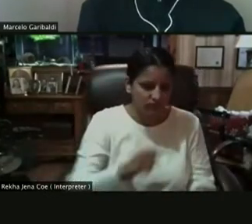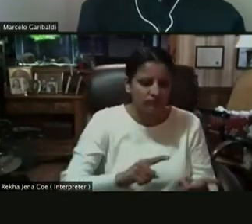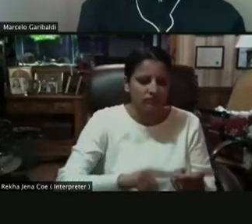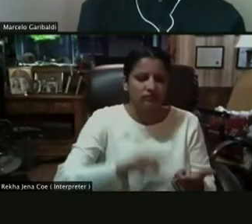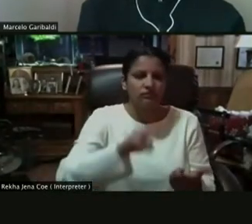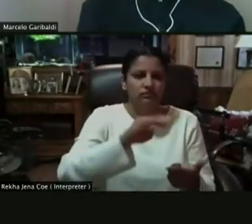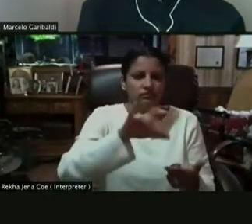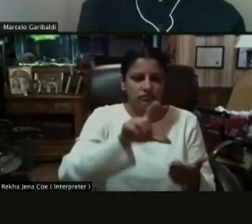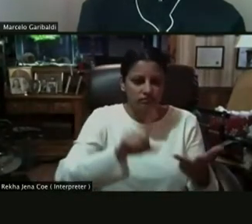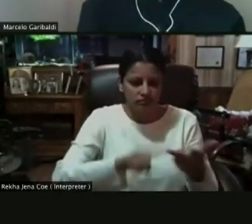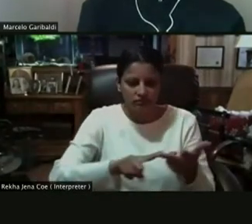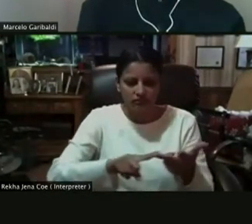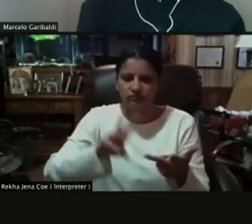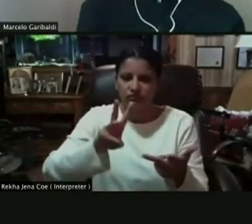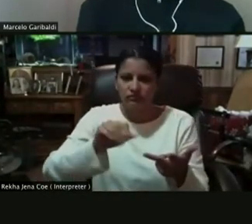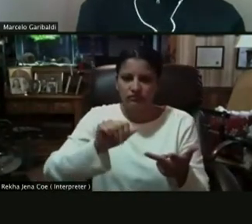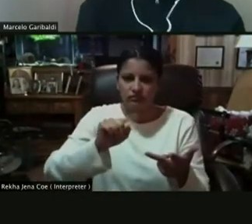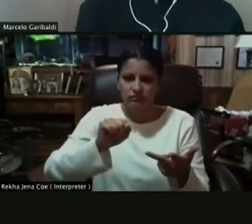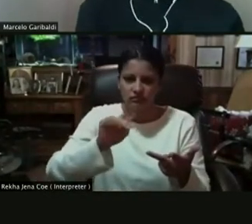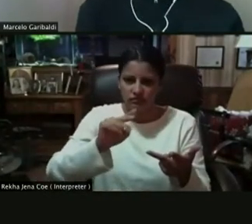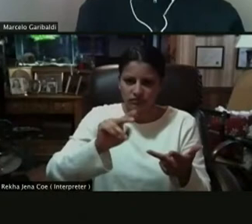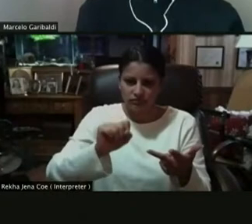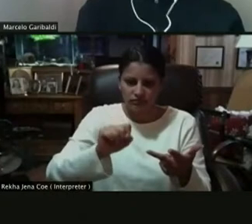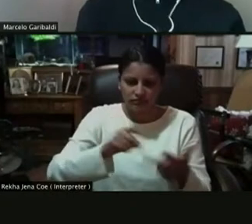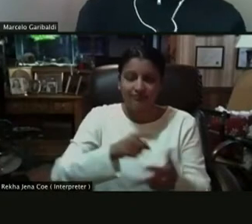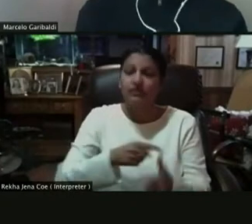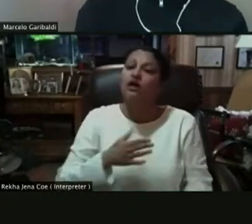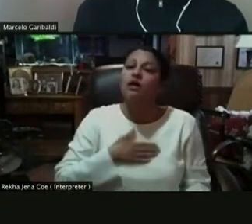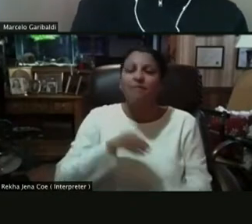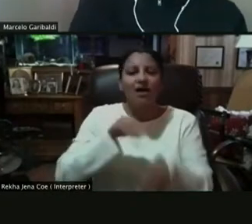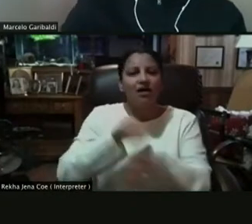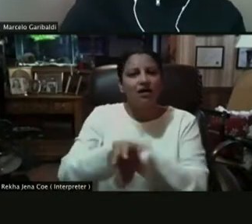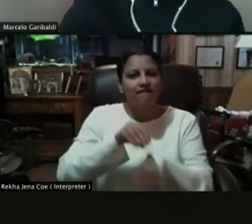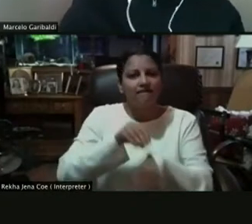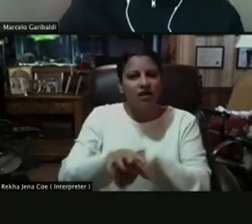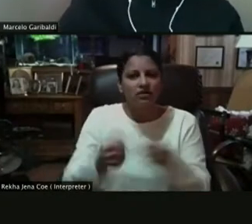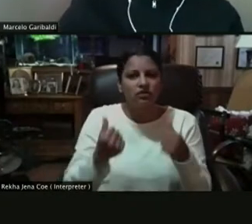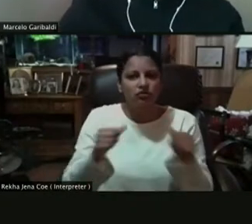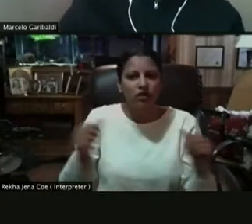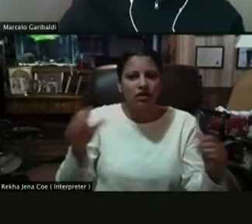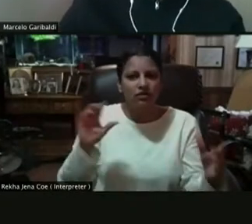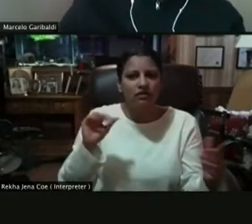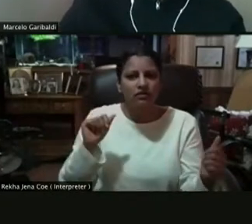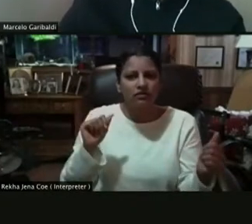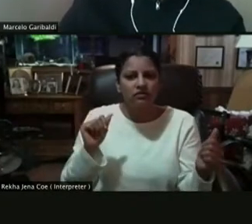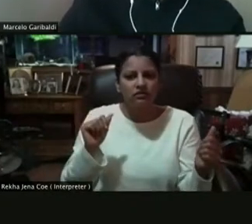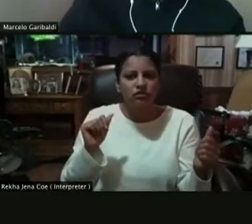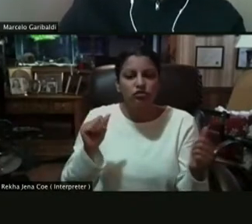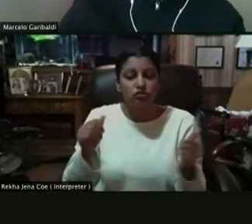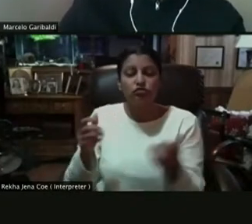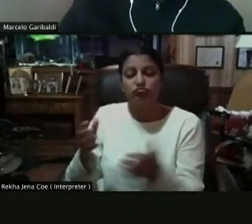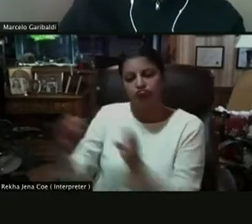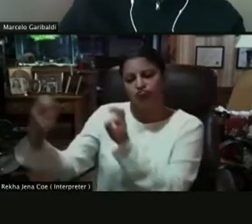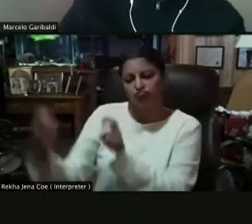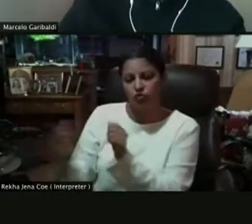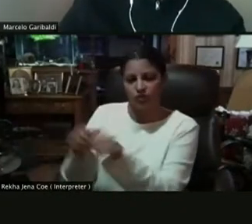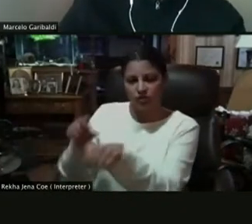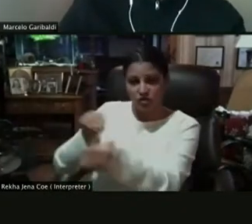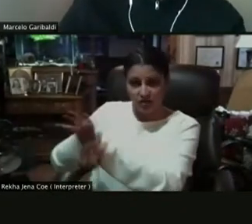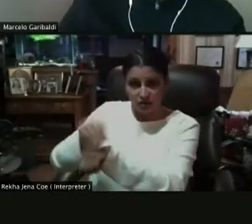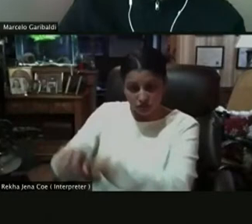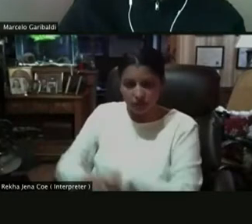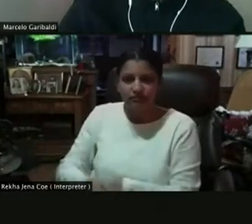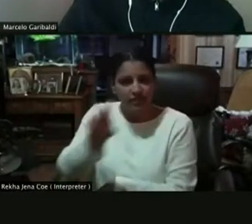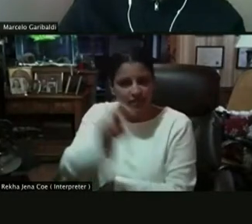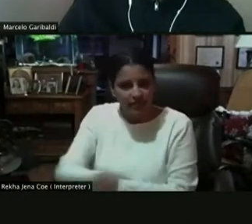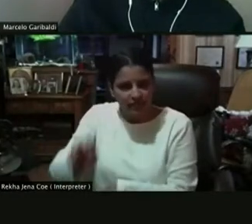Watkins. I think my advice would be to try to connect, talk with your counselor, explore opportunities,